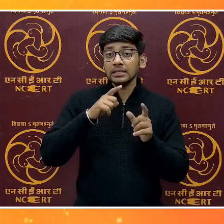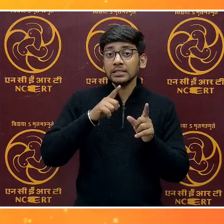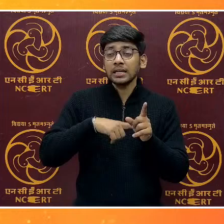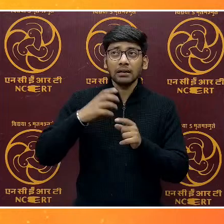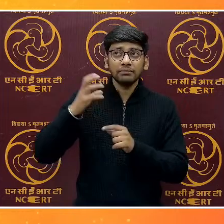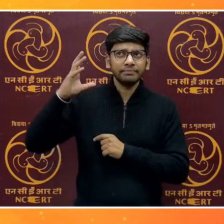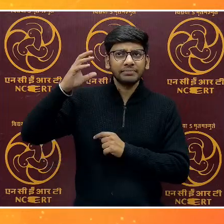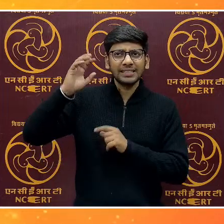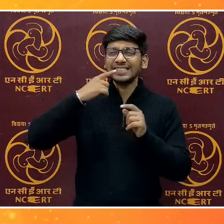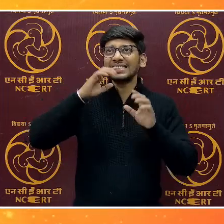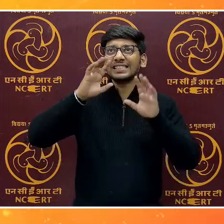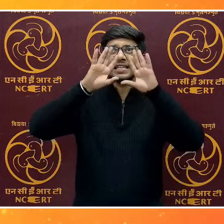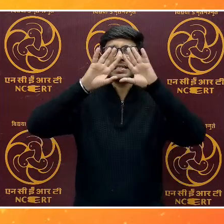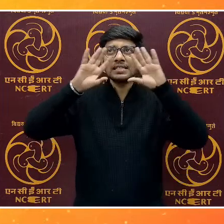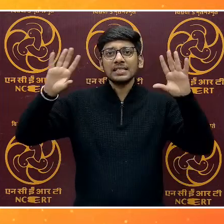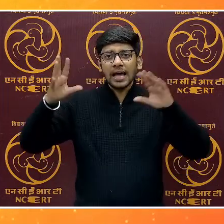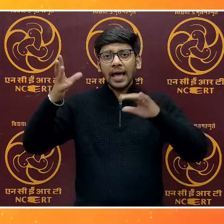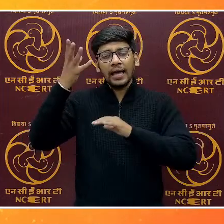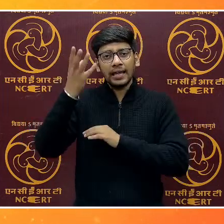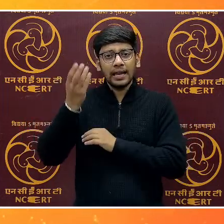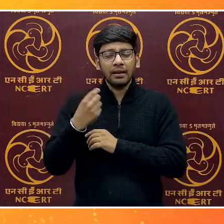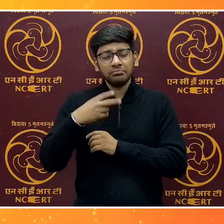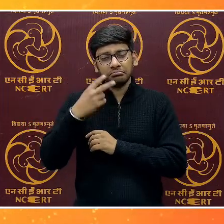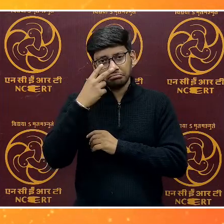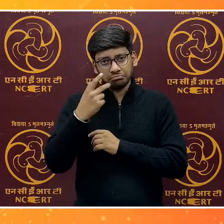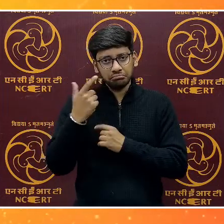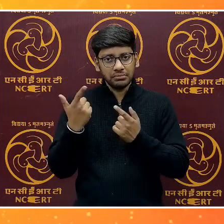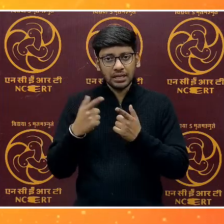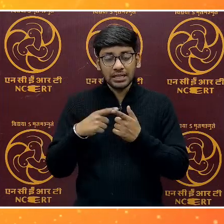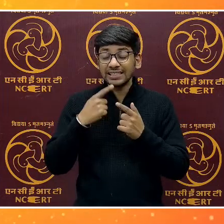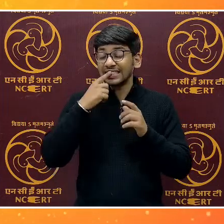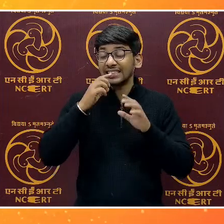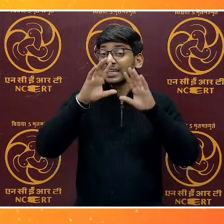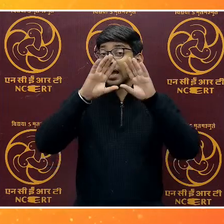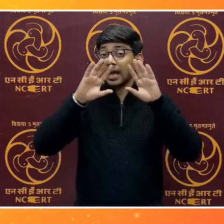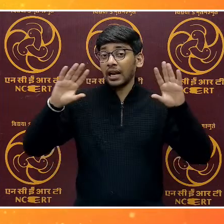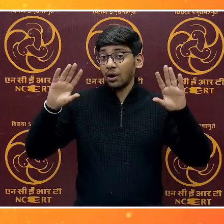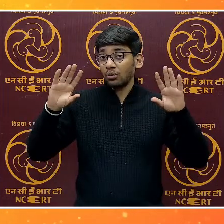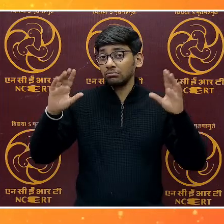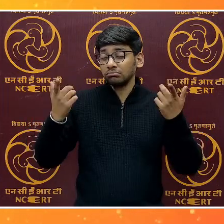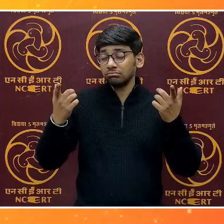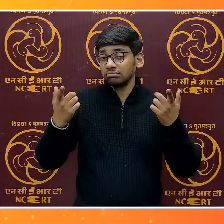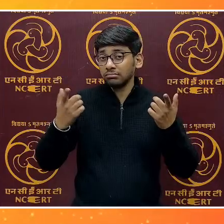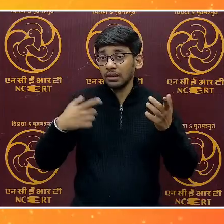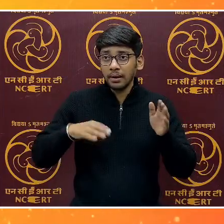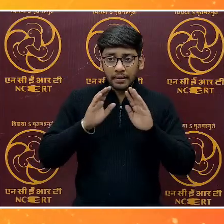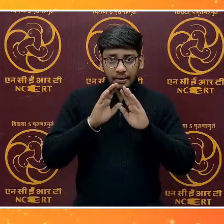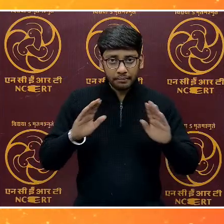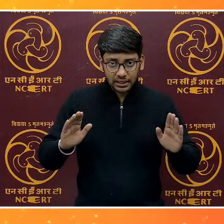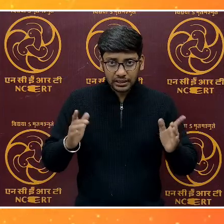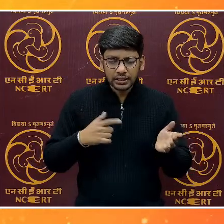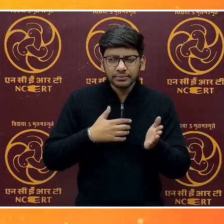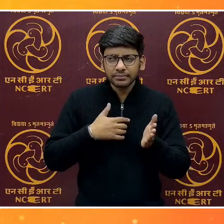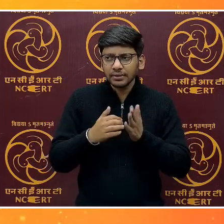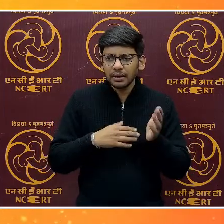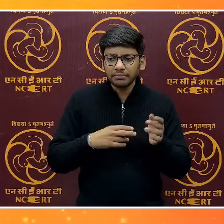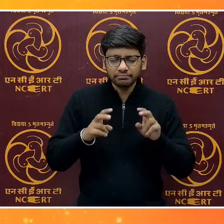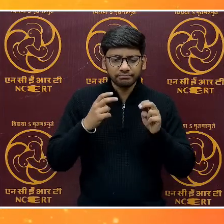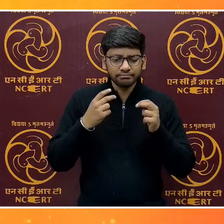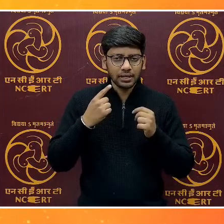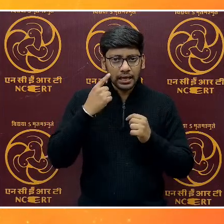night? At night, I see moon, stars and sometimes clouds also. Yes. So, dear children, have you ever